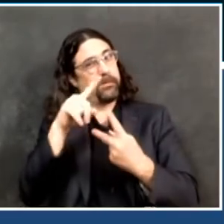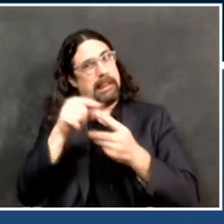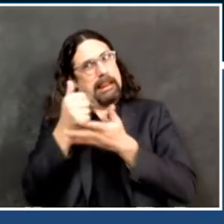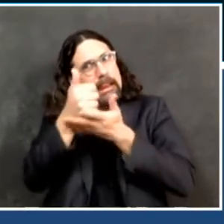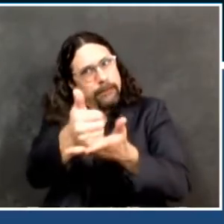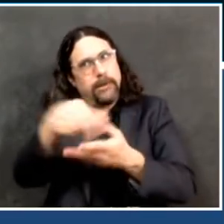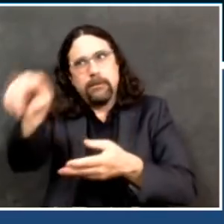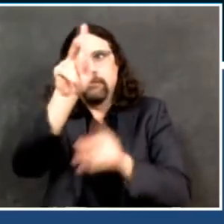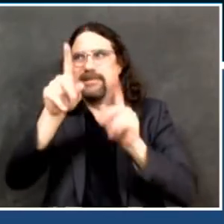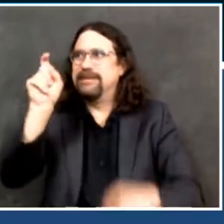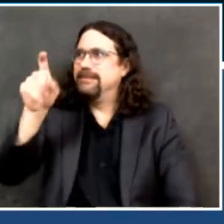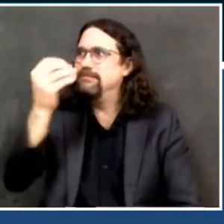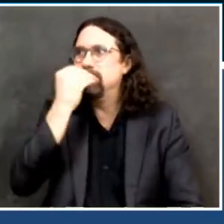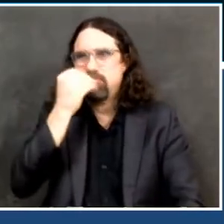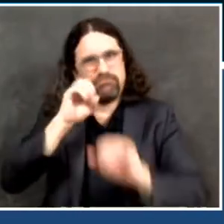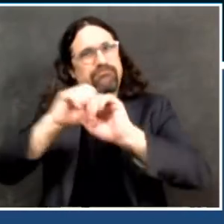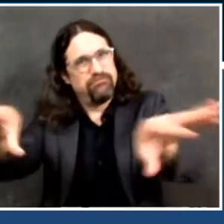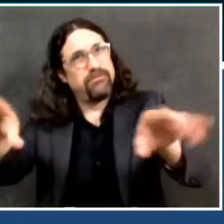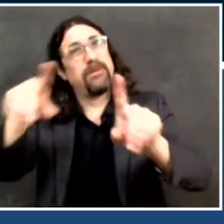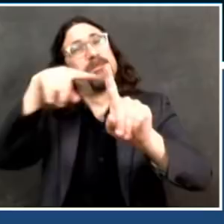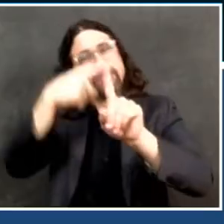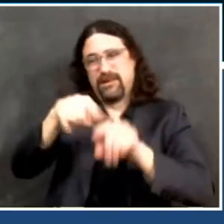the most vulnerable amongst us.